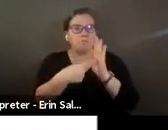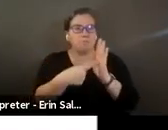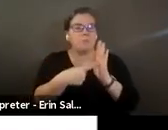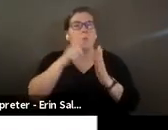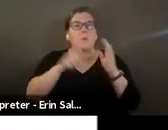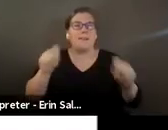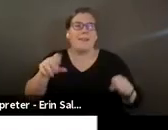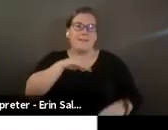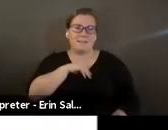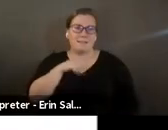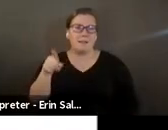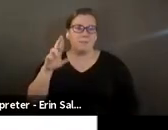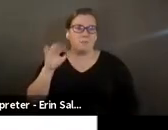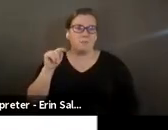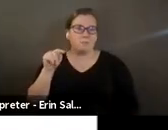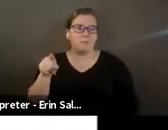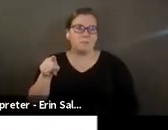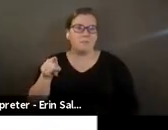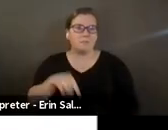can accept.